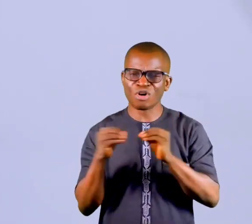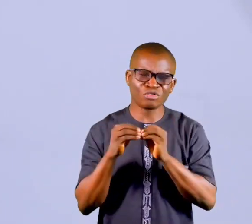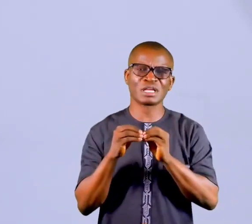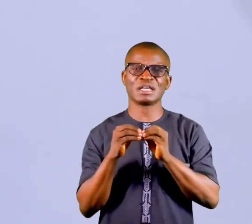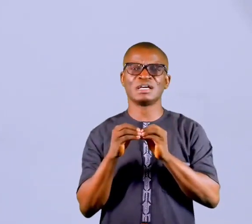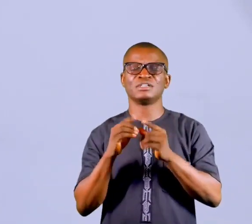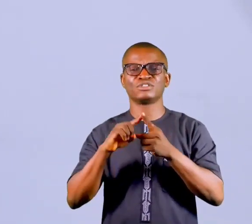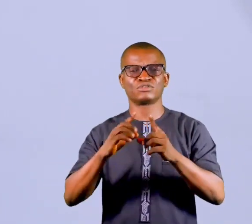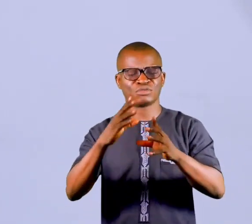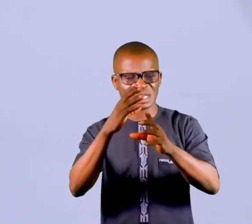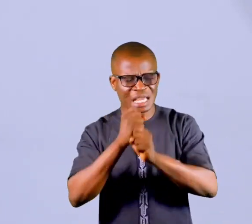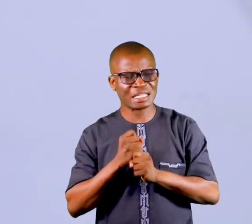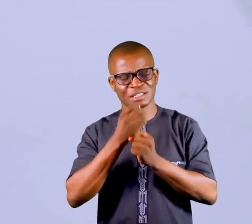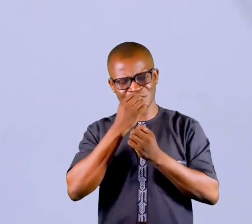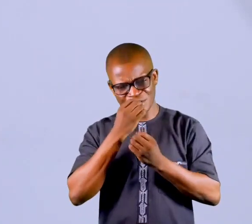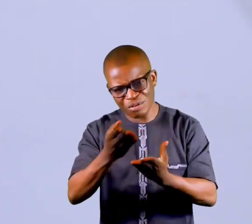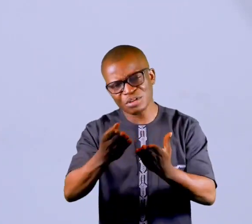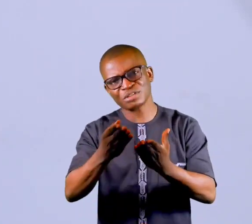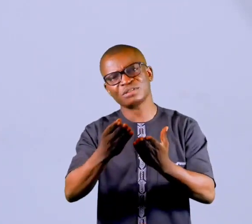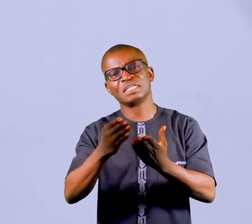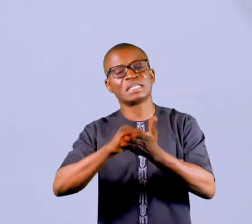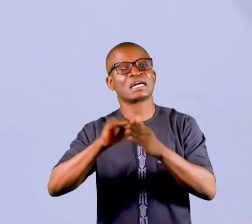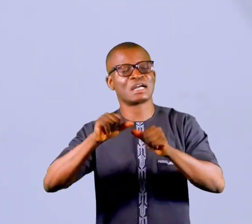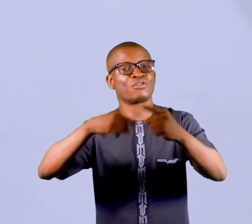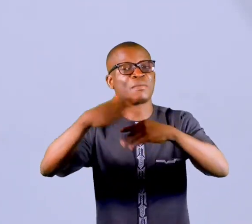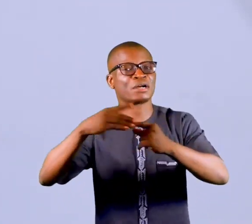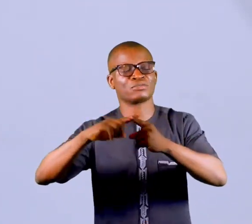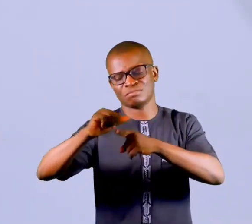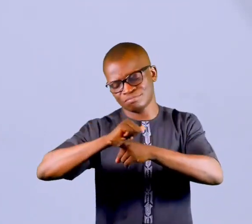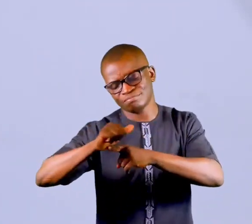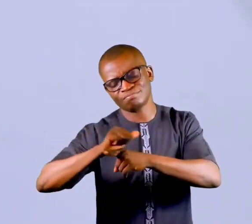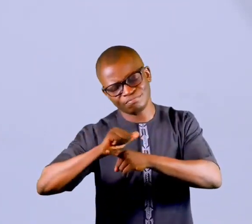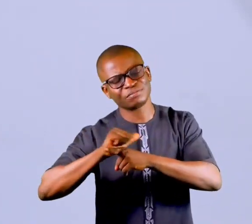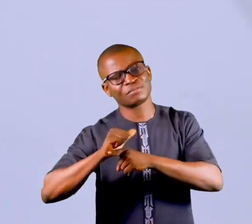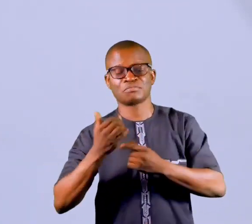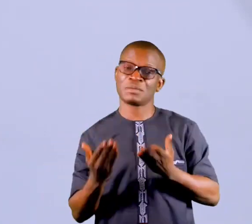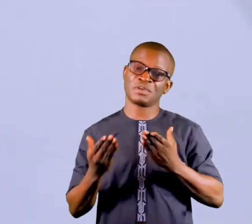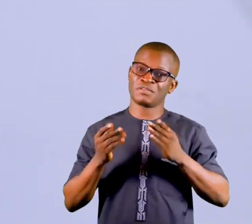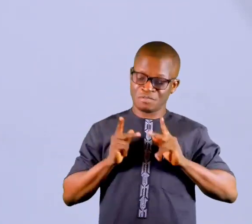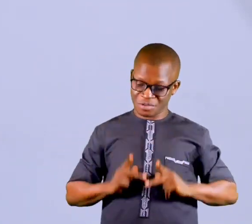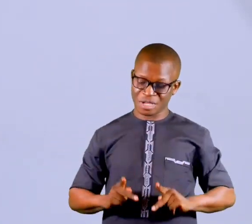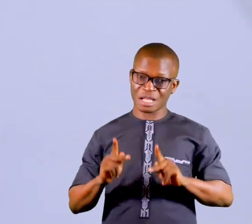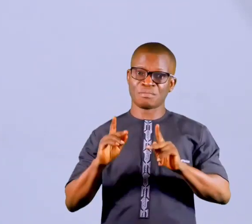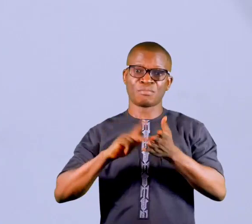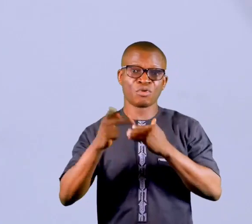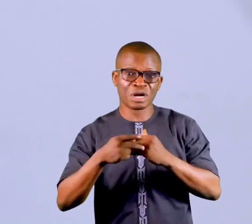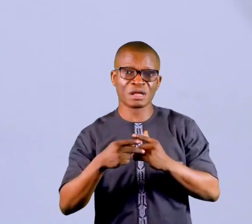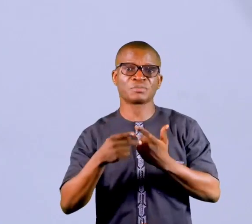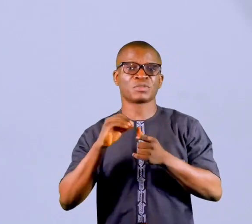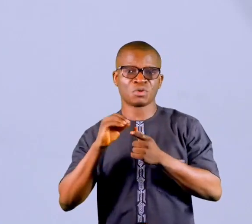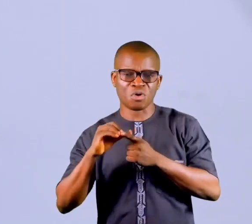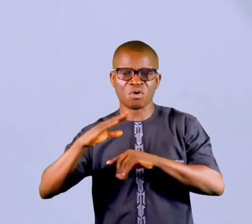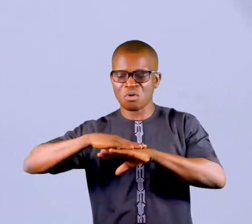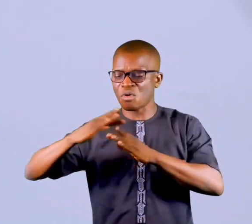in addition to getting this information, you go back and practice. So whether it's with the in-person program or the digital